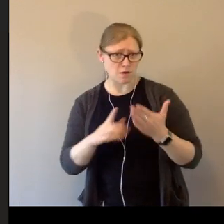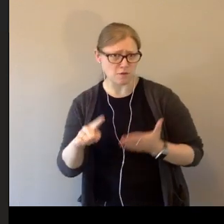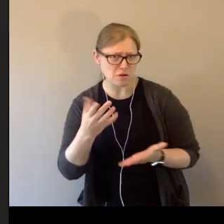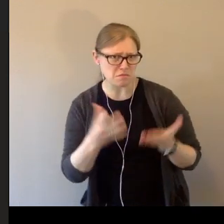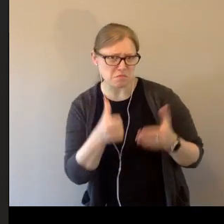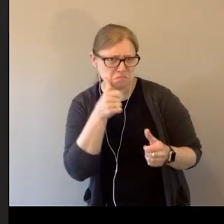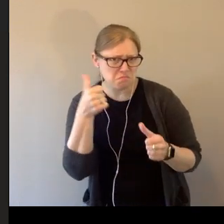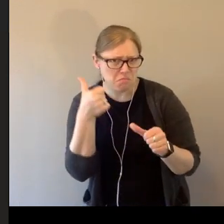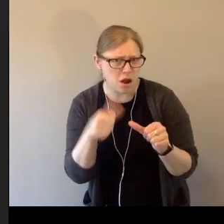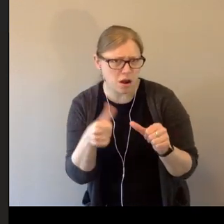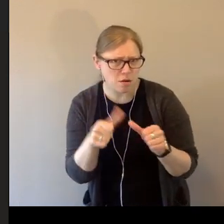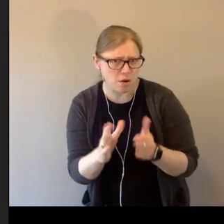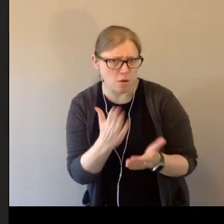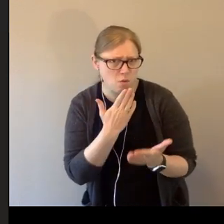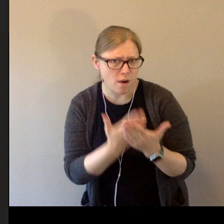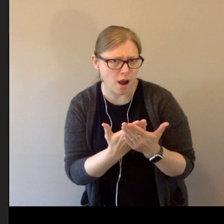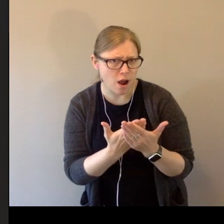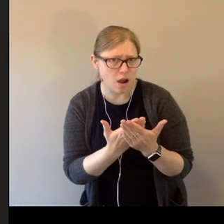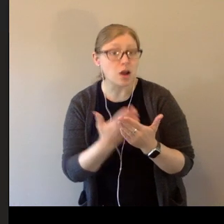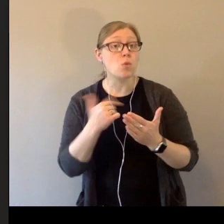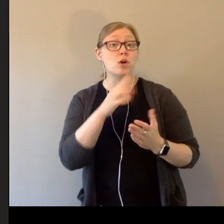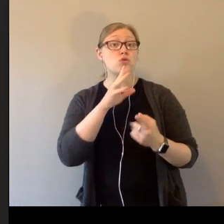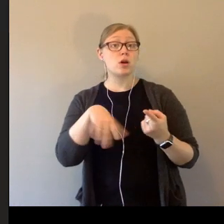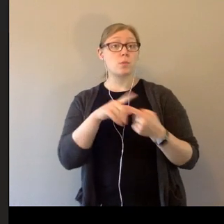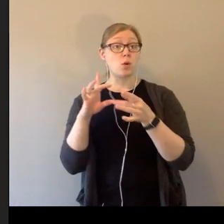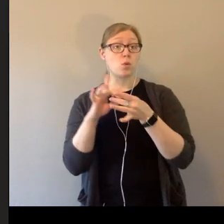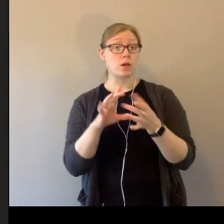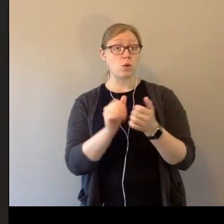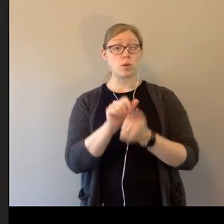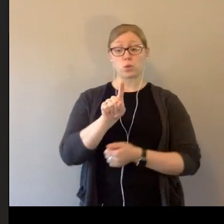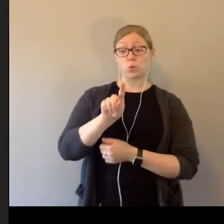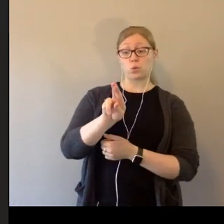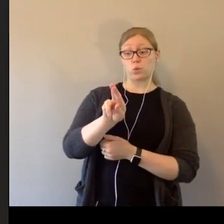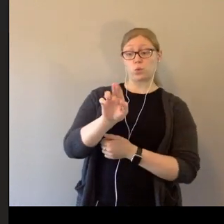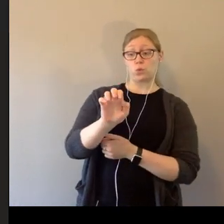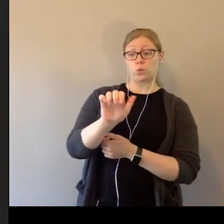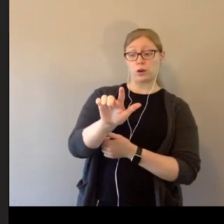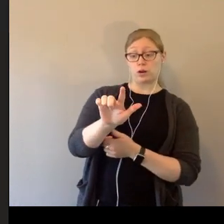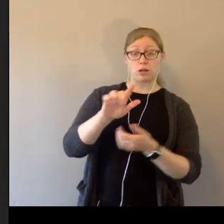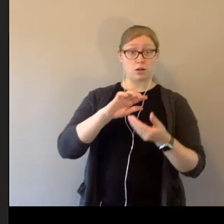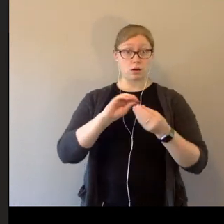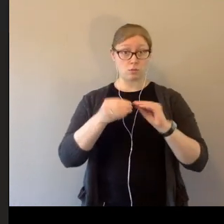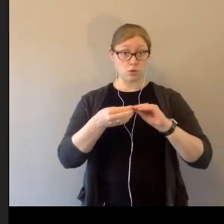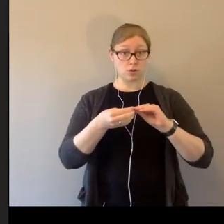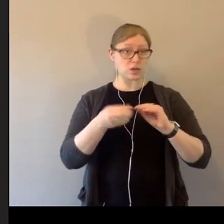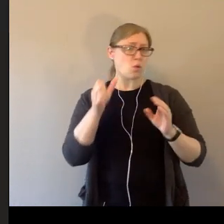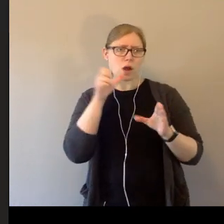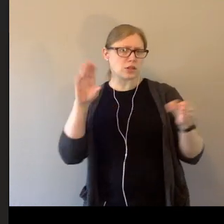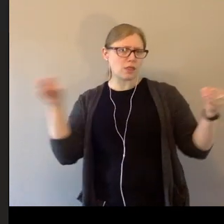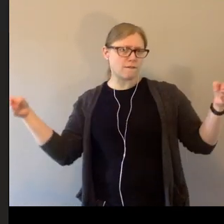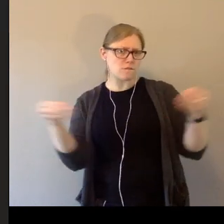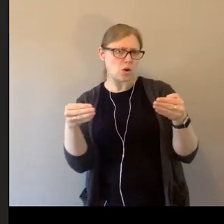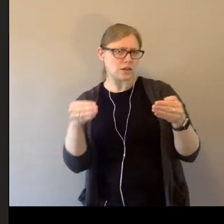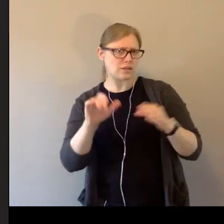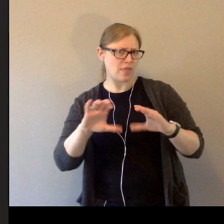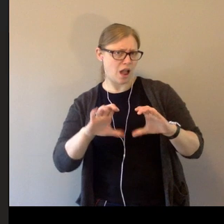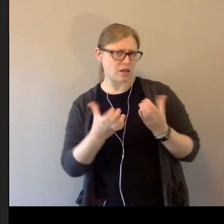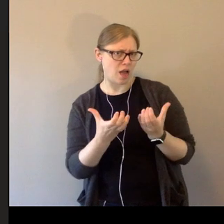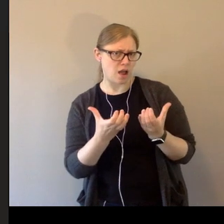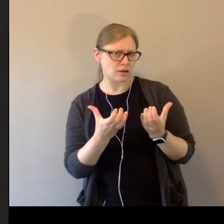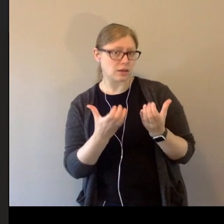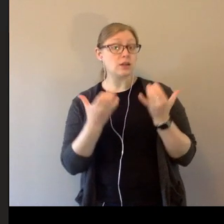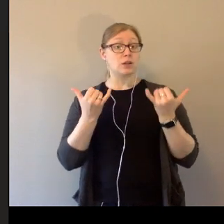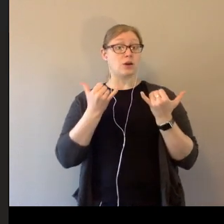we talked about when we were dealing with real numbers. It wasn't the main focus of our course. And so today we're going to bring it back as a